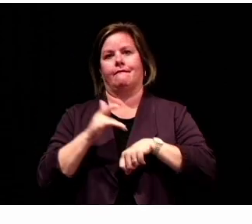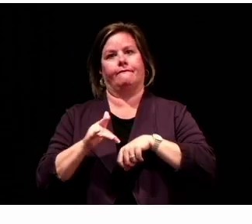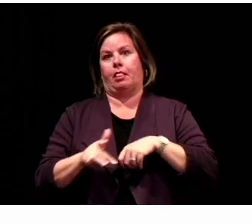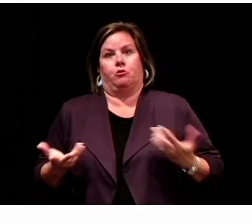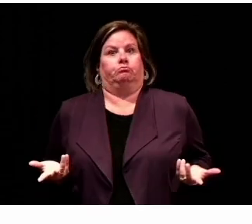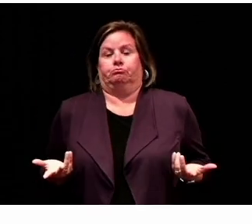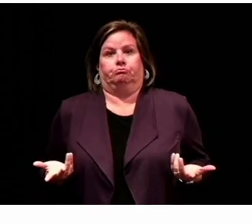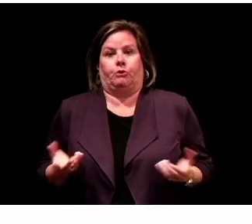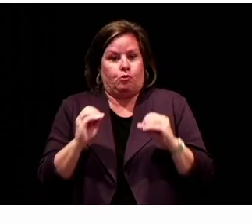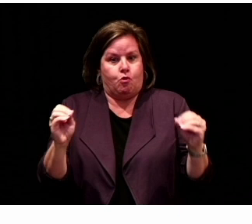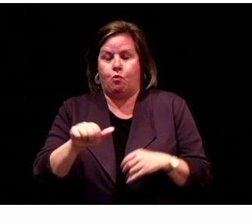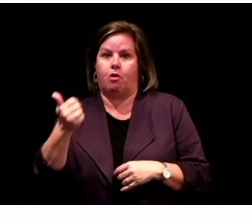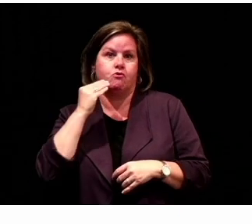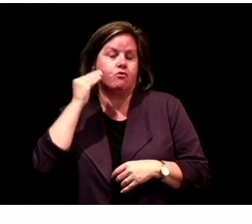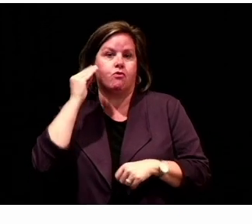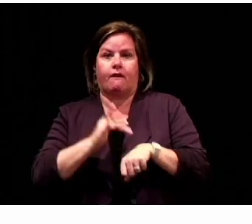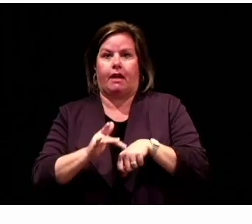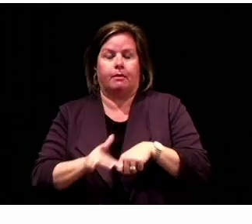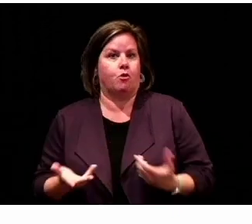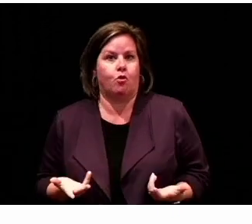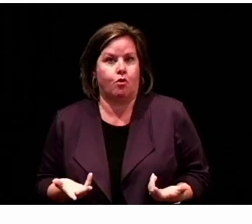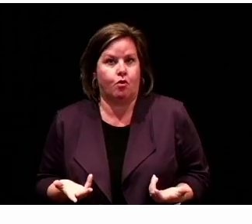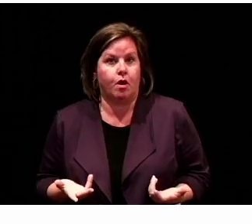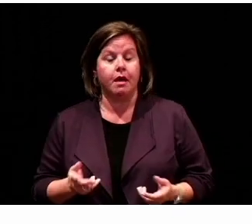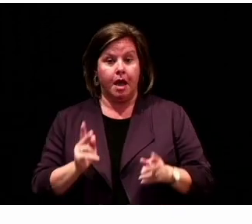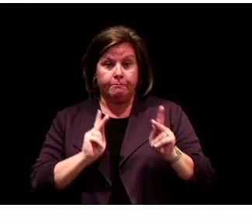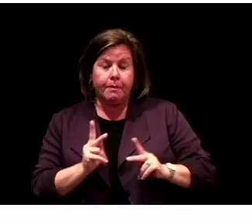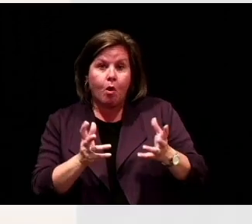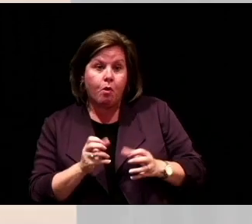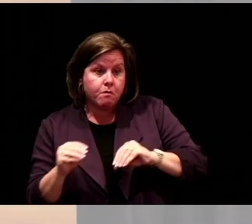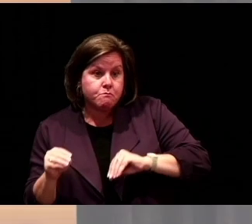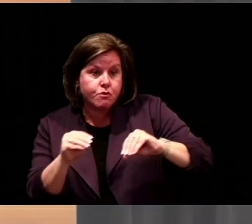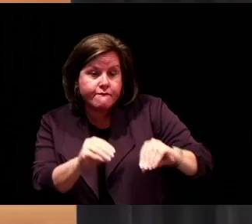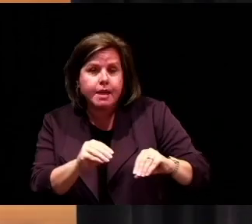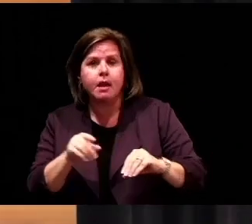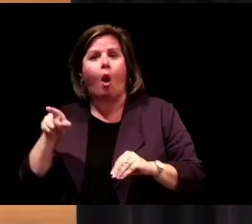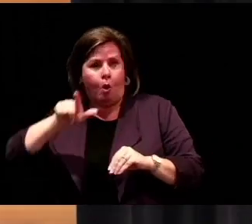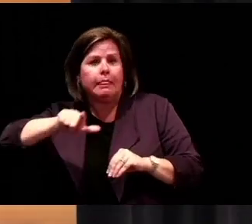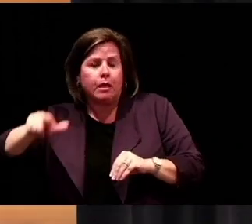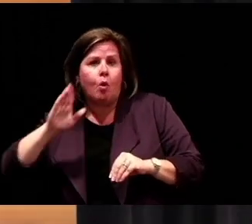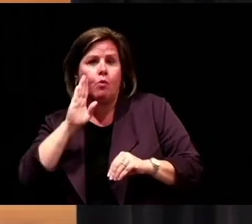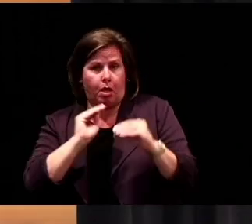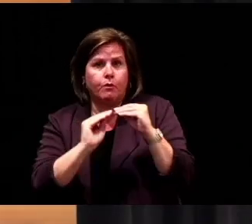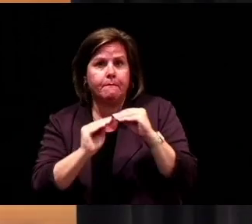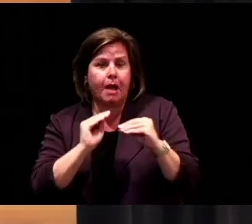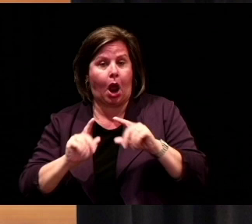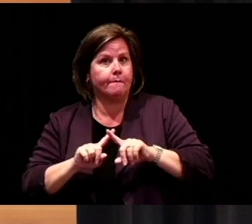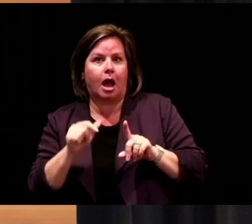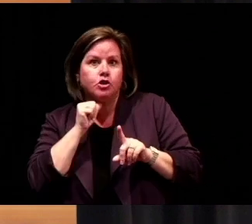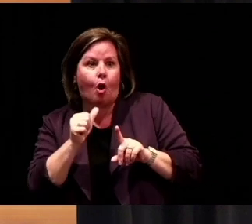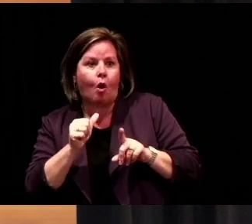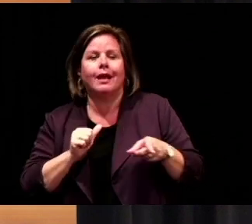disabled. 4% in school, 3% single, and 11% others. So basically, it's not a large group of people. I'm